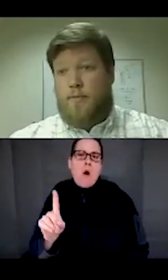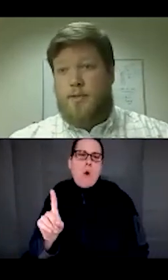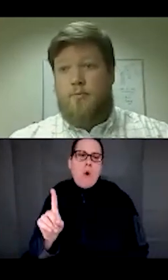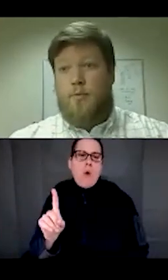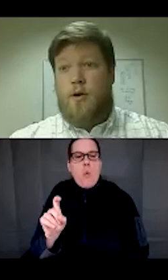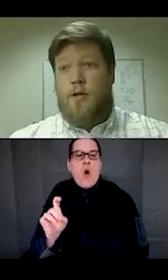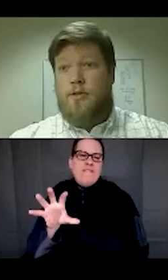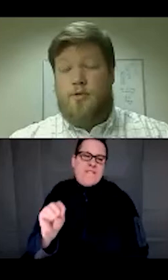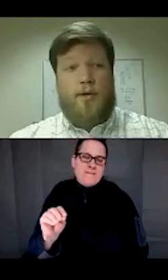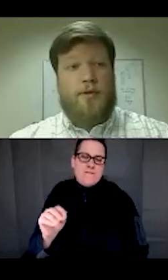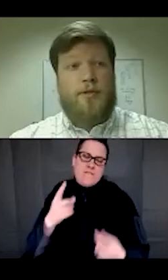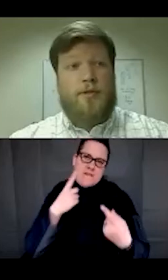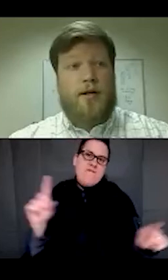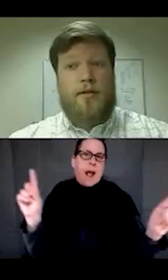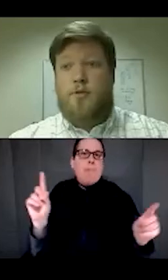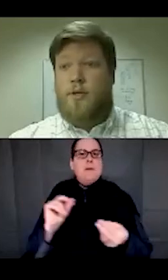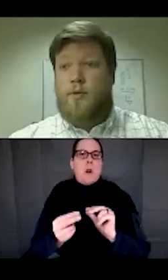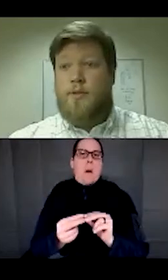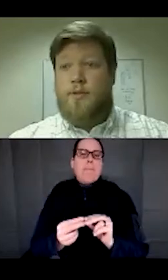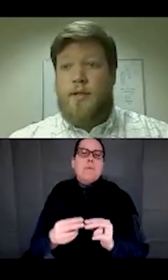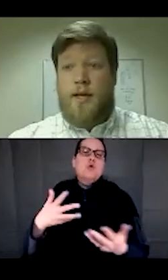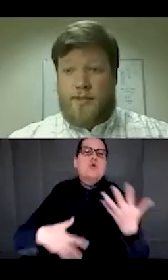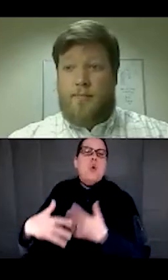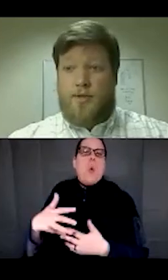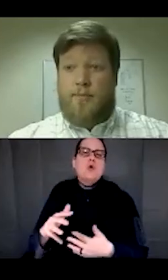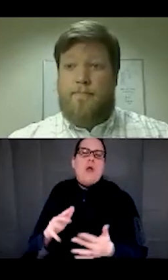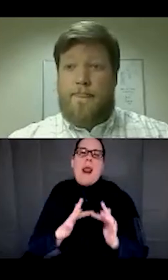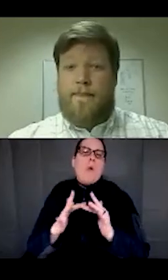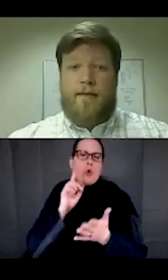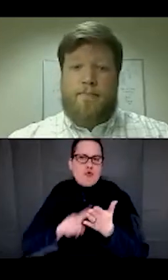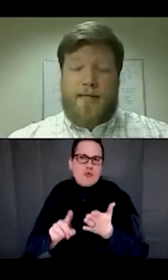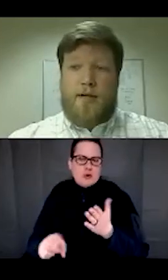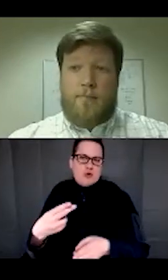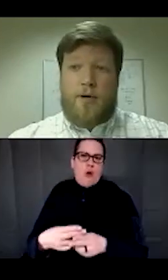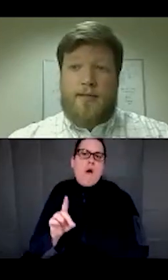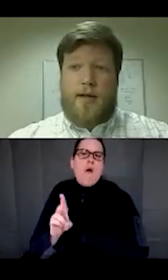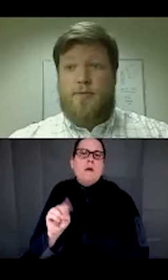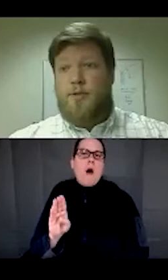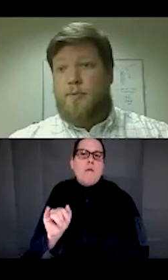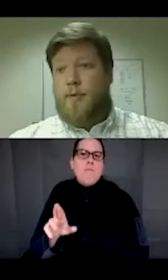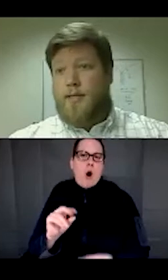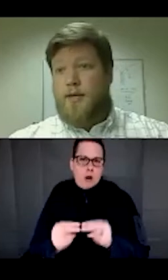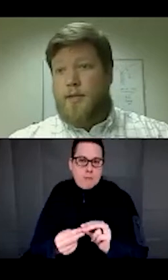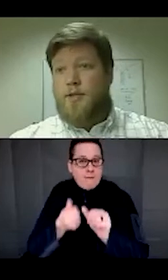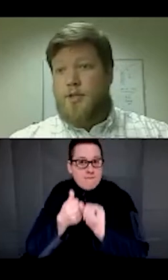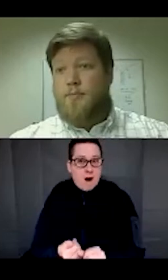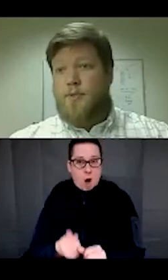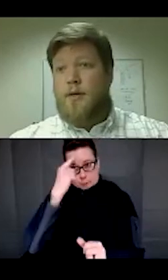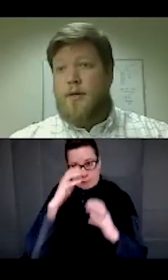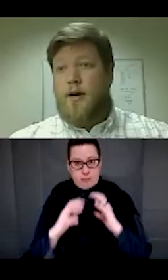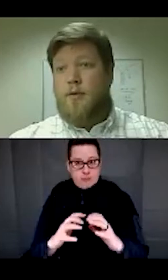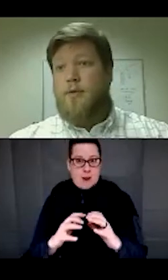number famously regarded in social network research as Dunbar's number. Based on our brain size, we should be able to maintain